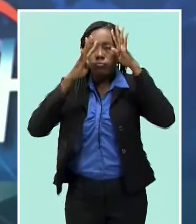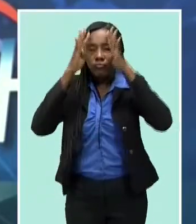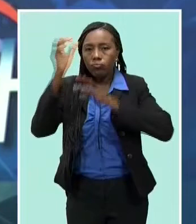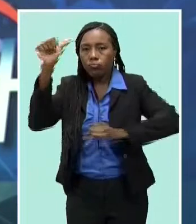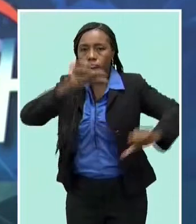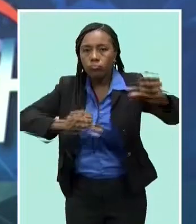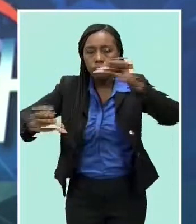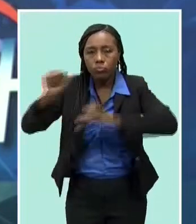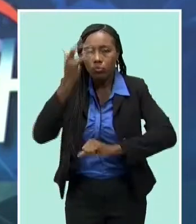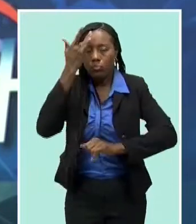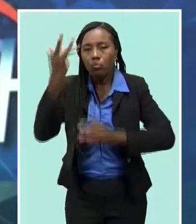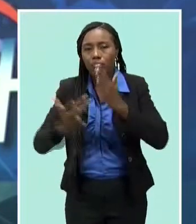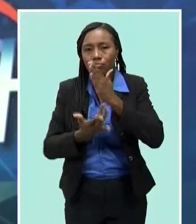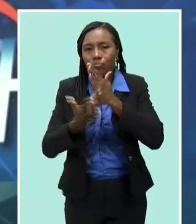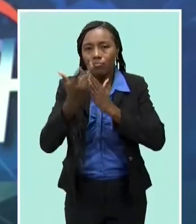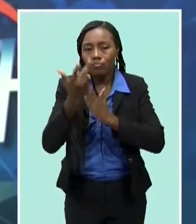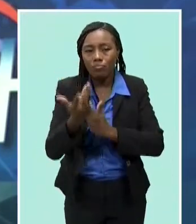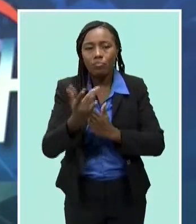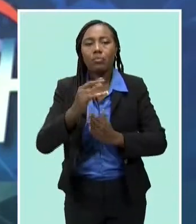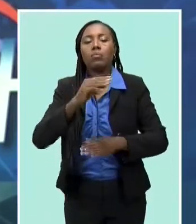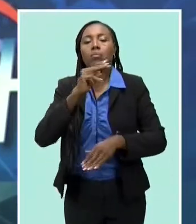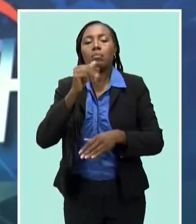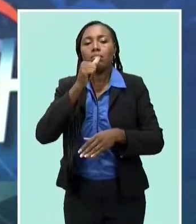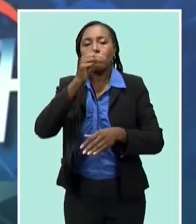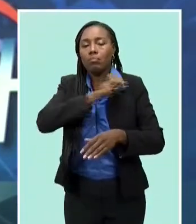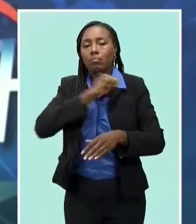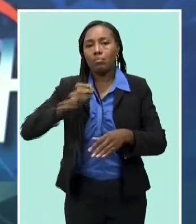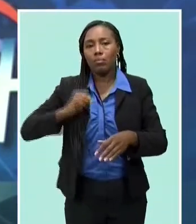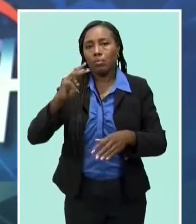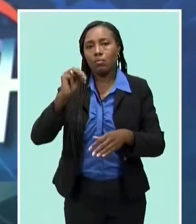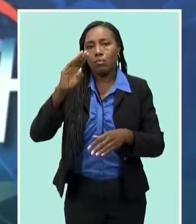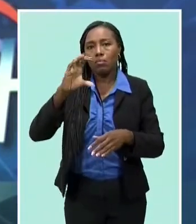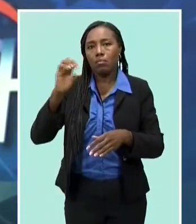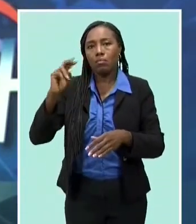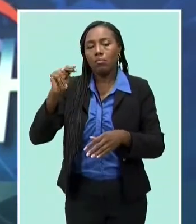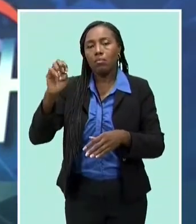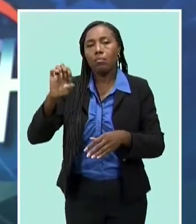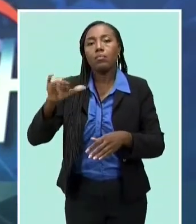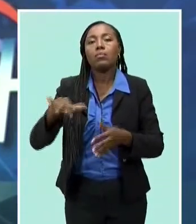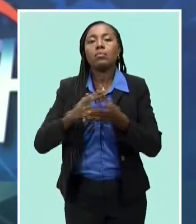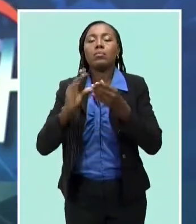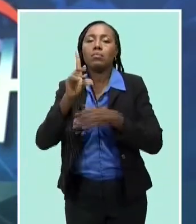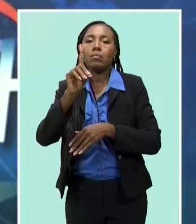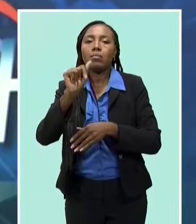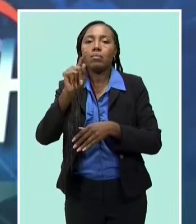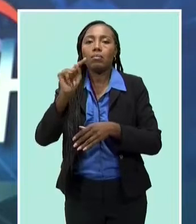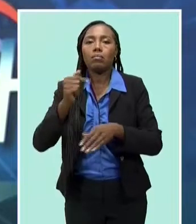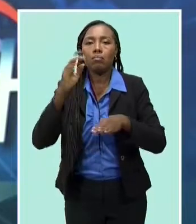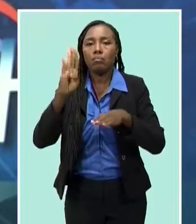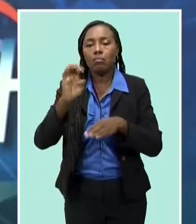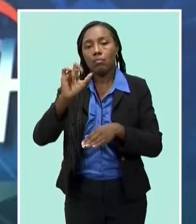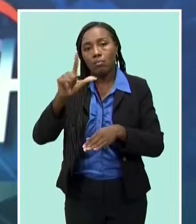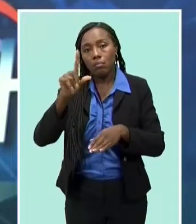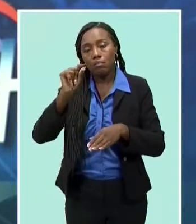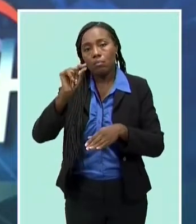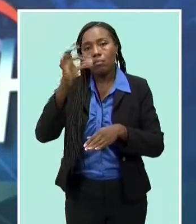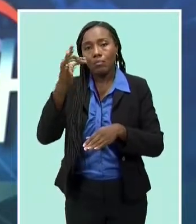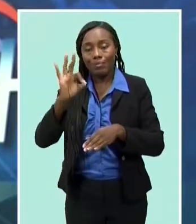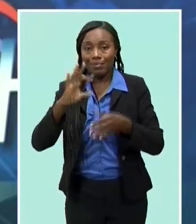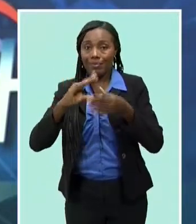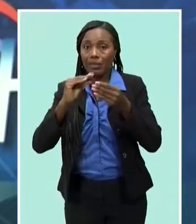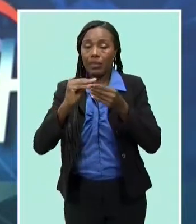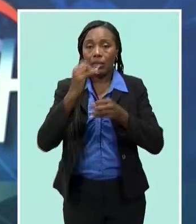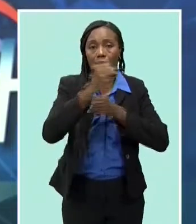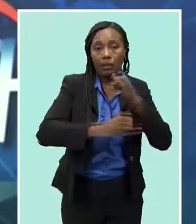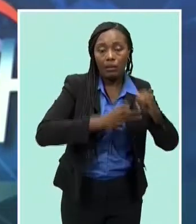Senator Kay McConney, says the introduction of the Data Protection Bill 2019 will be about more than just Barbados fulfilling its